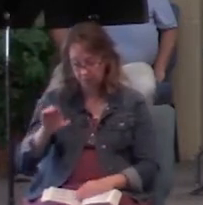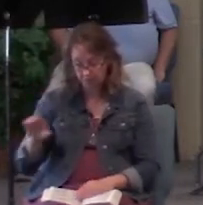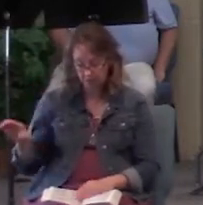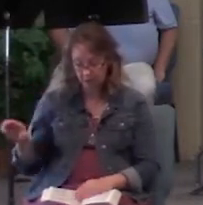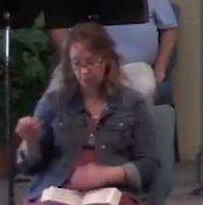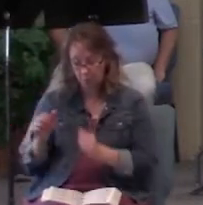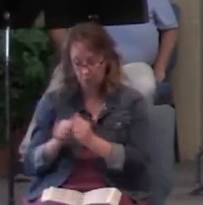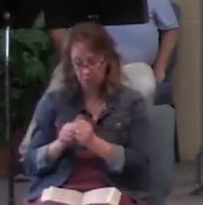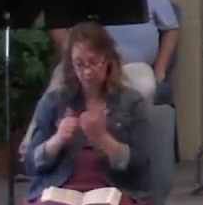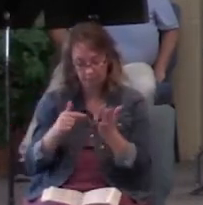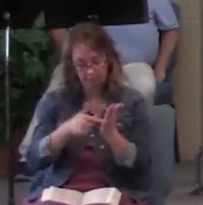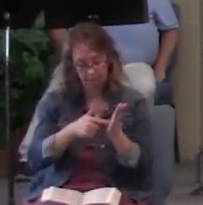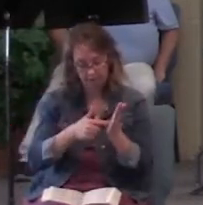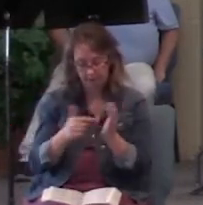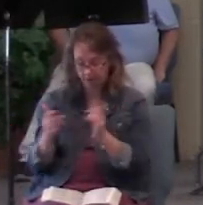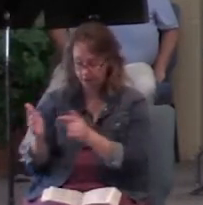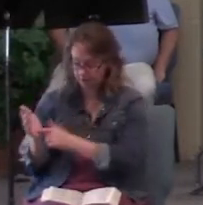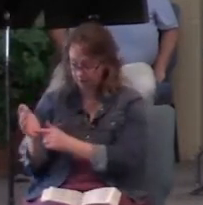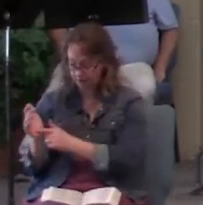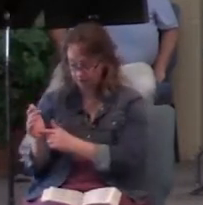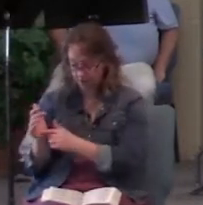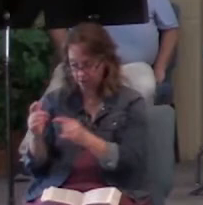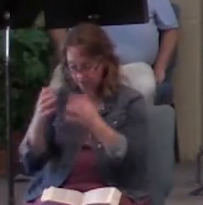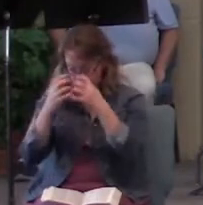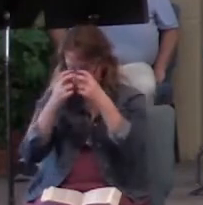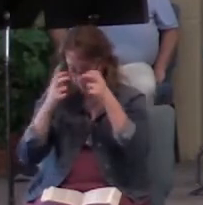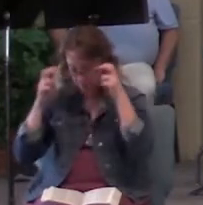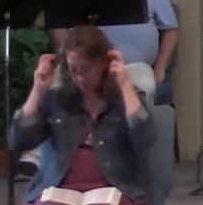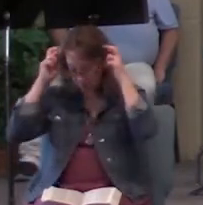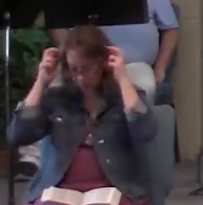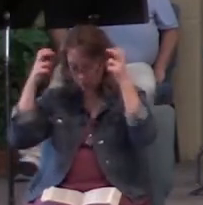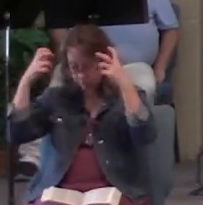with nails, with a crown of thorns